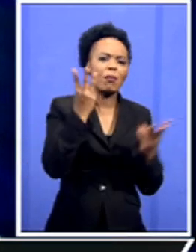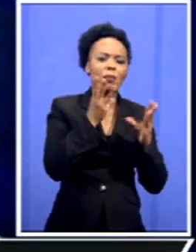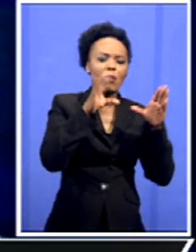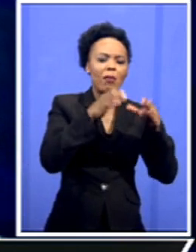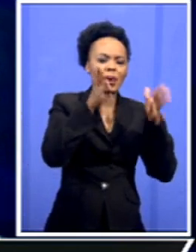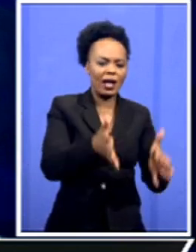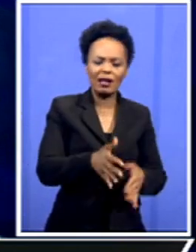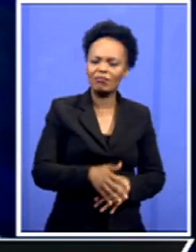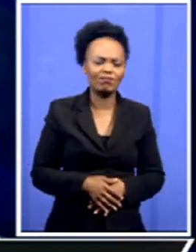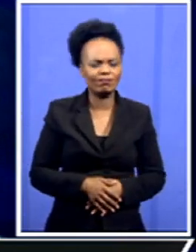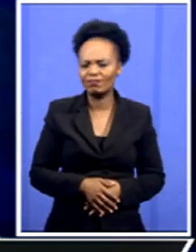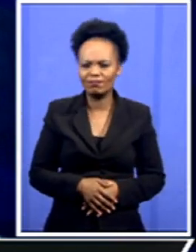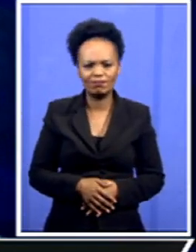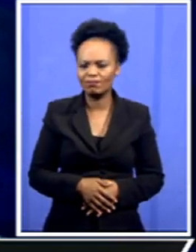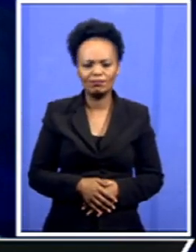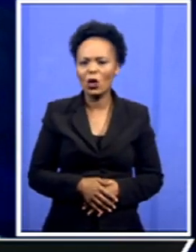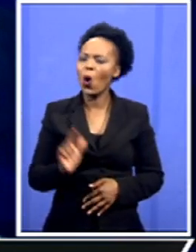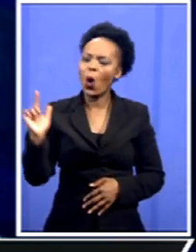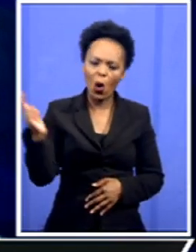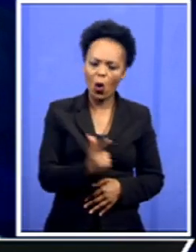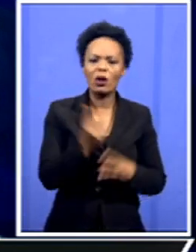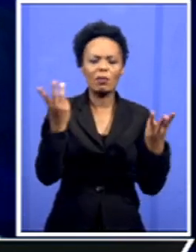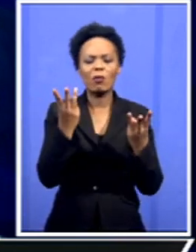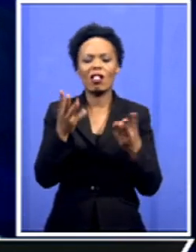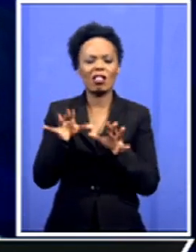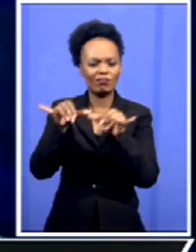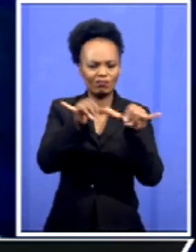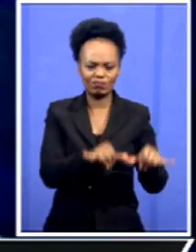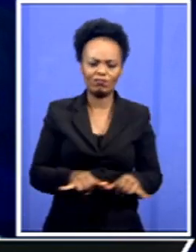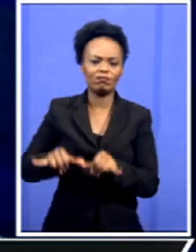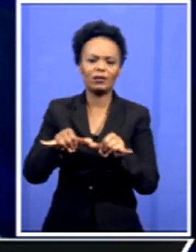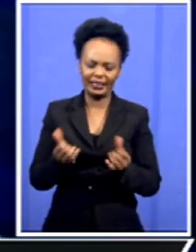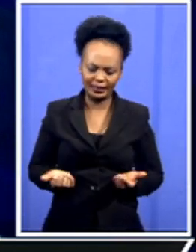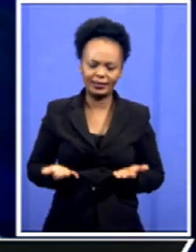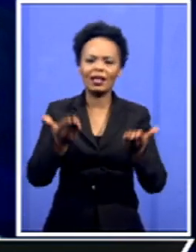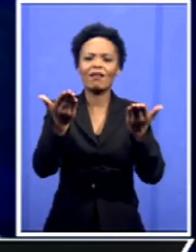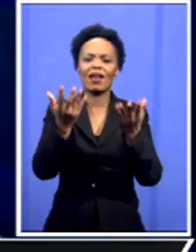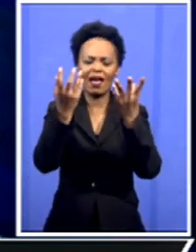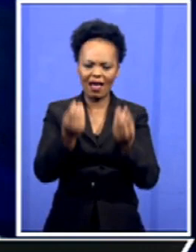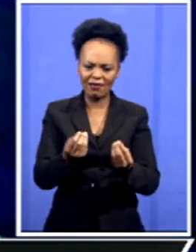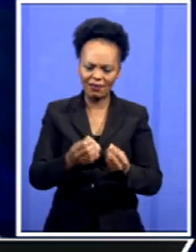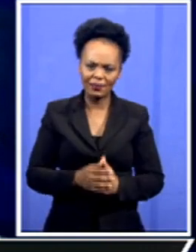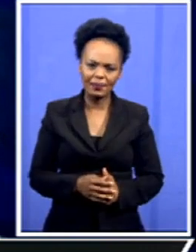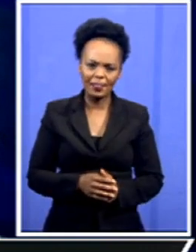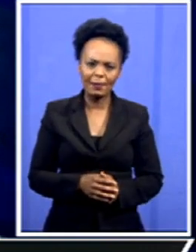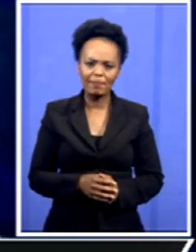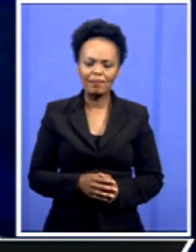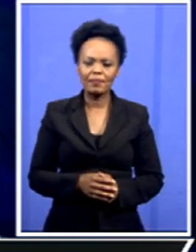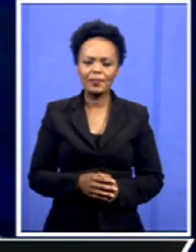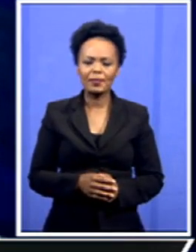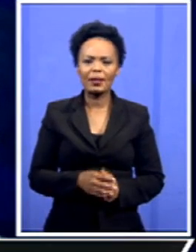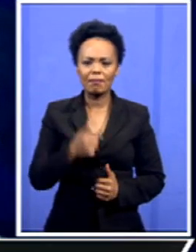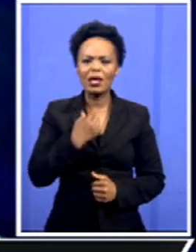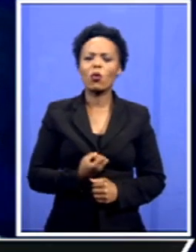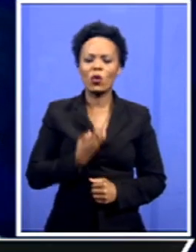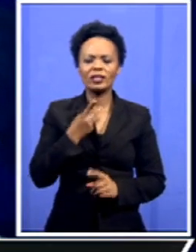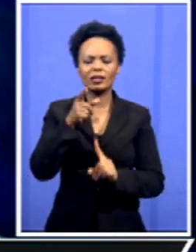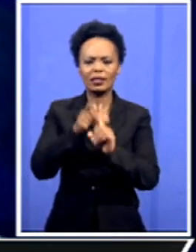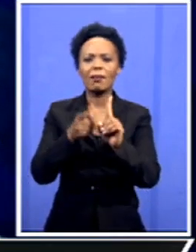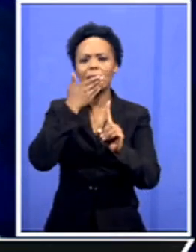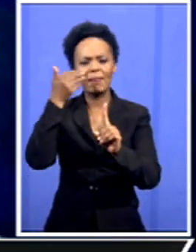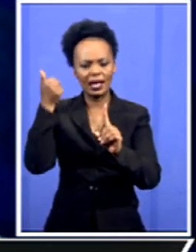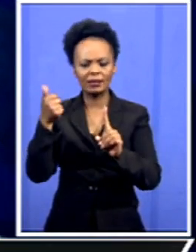in this area, but all races. And really, and I wish him all the best, and I